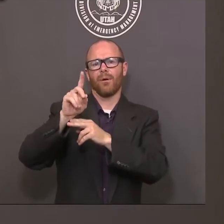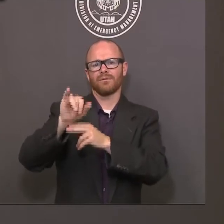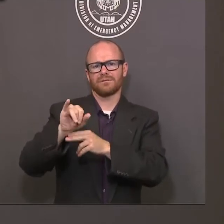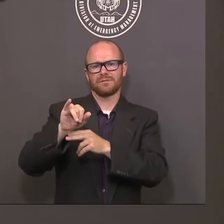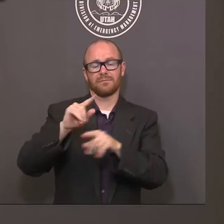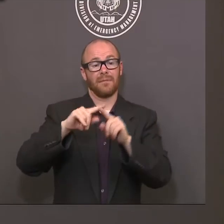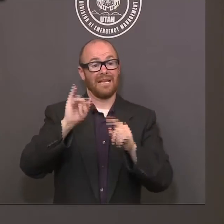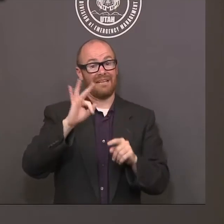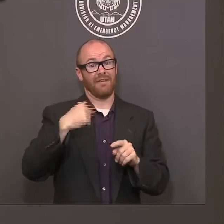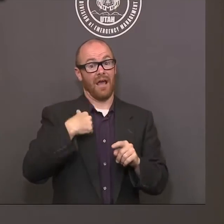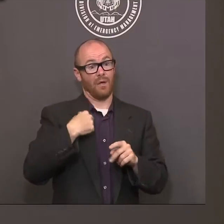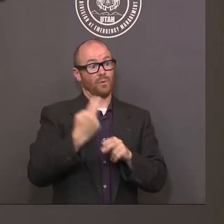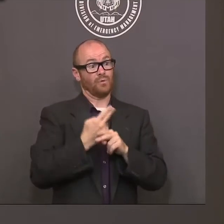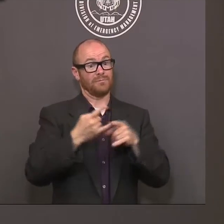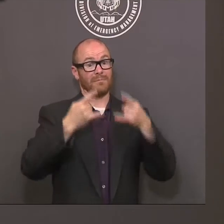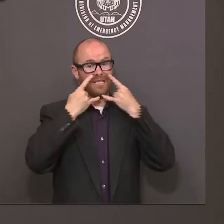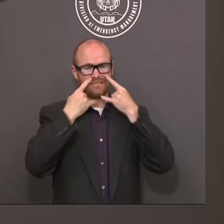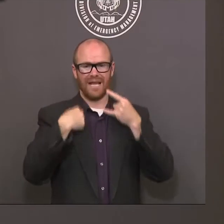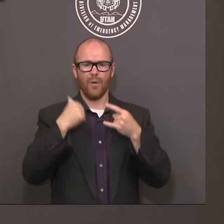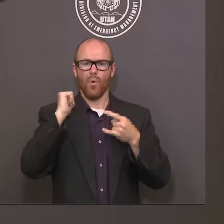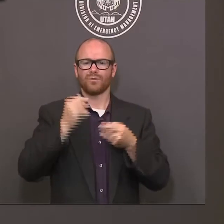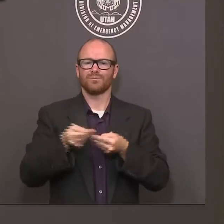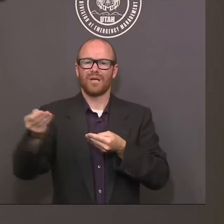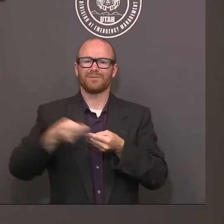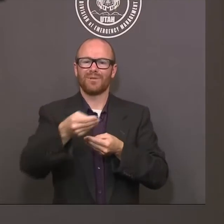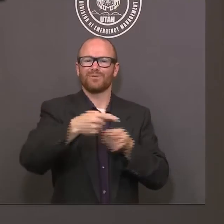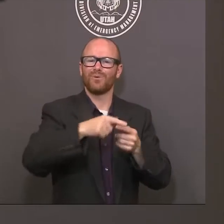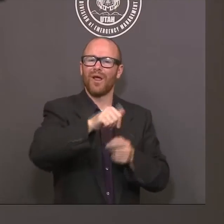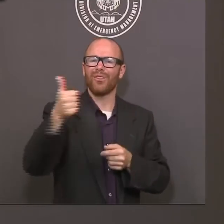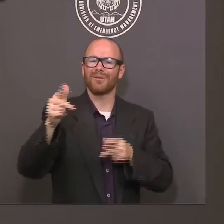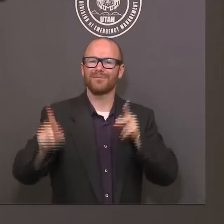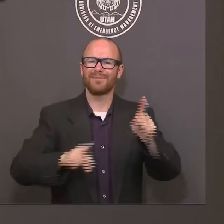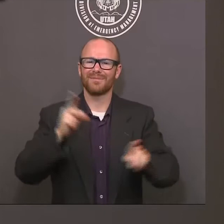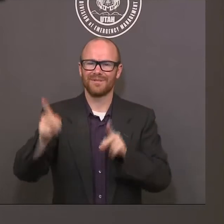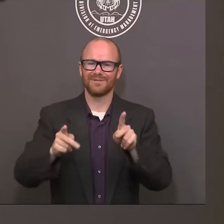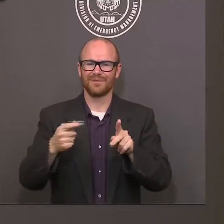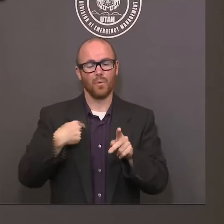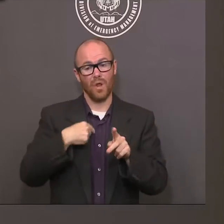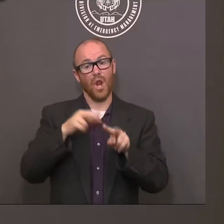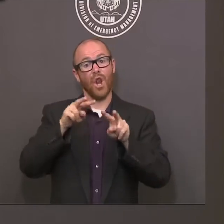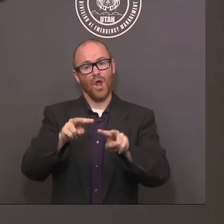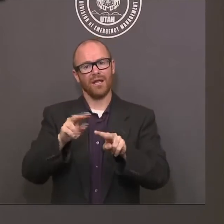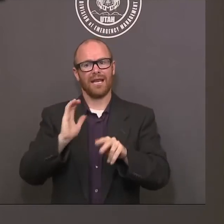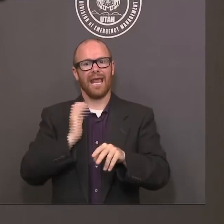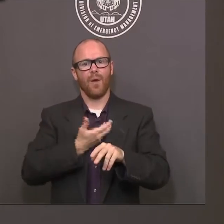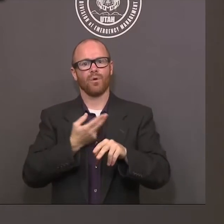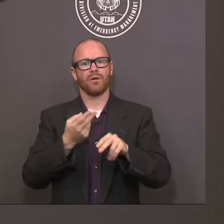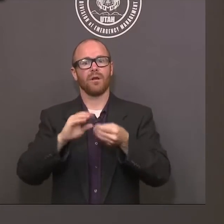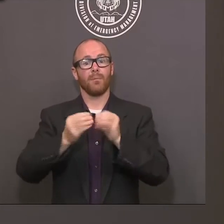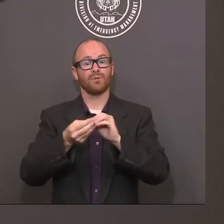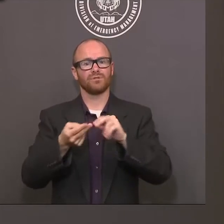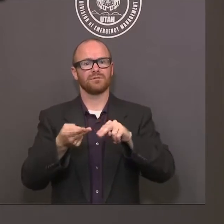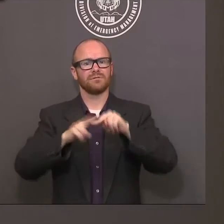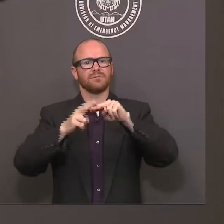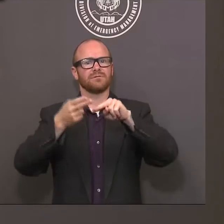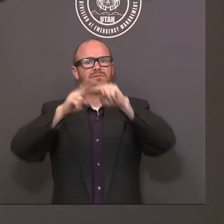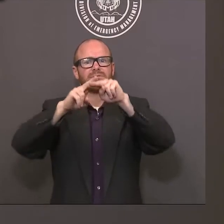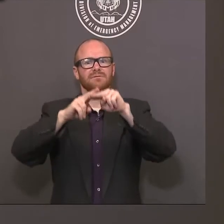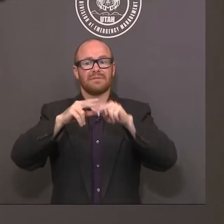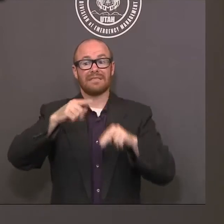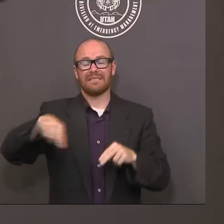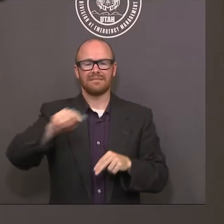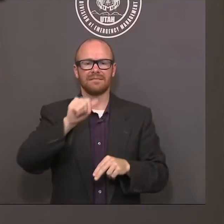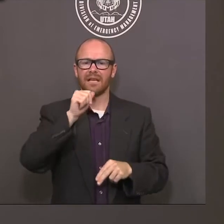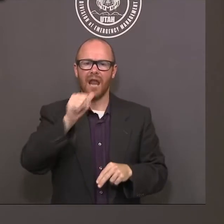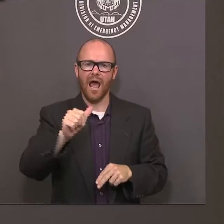spreading it to those medically frail populations. So as we look at the increase in numbers, it's very important that they aren't the medically frail.